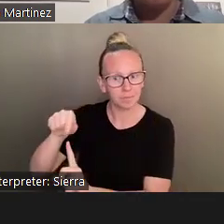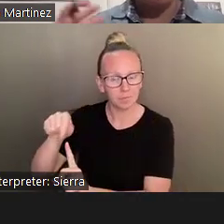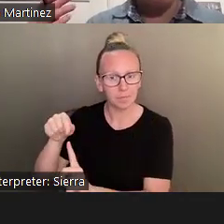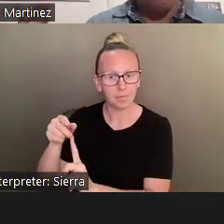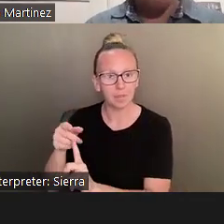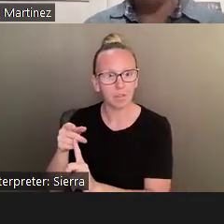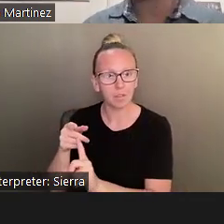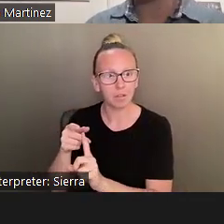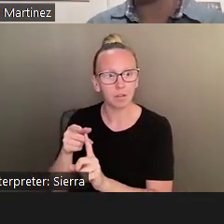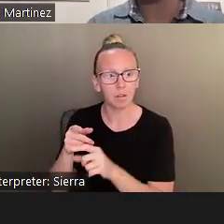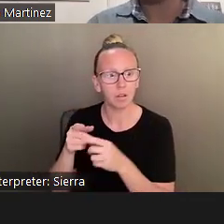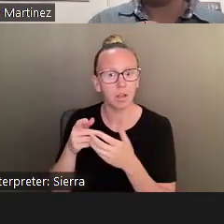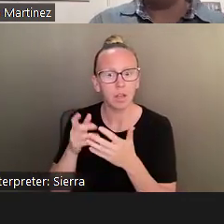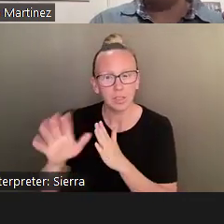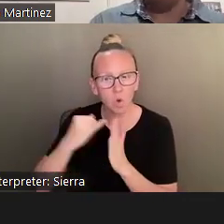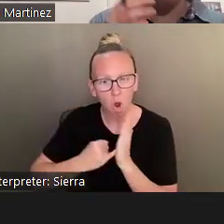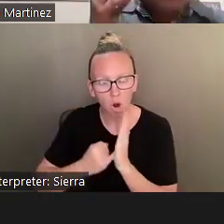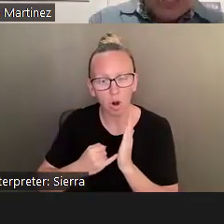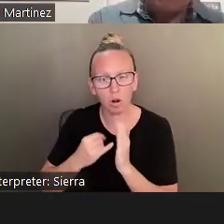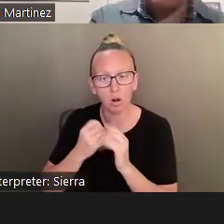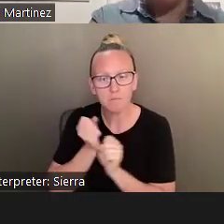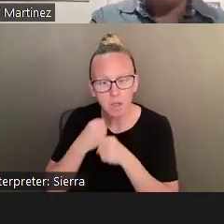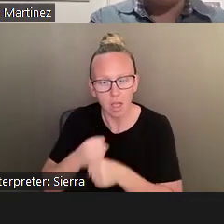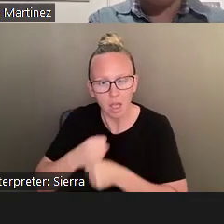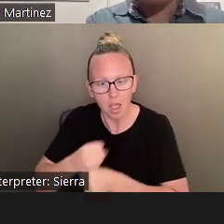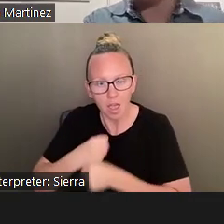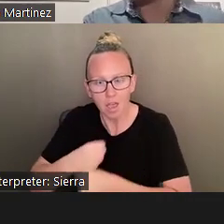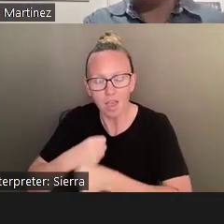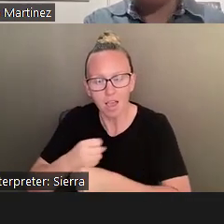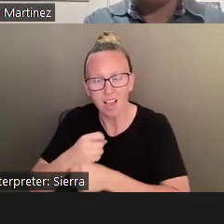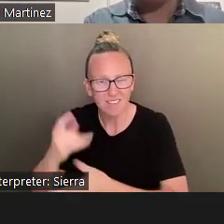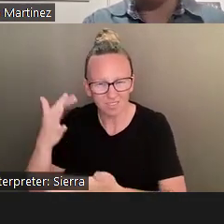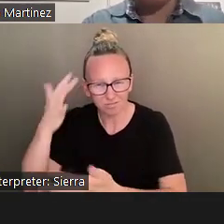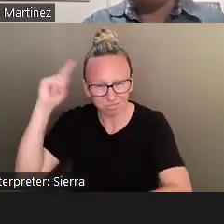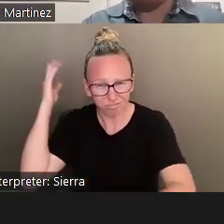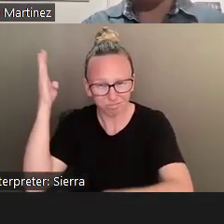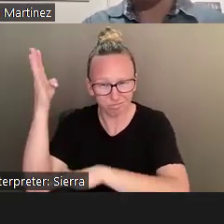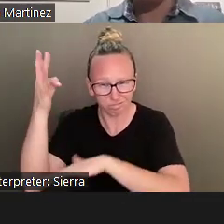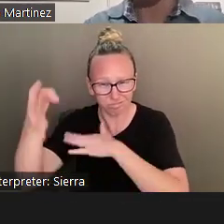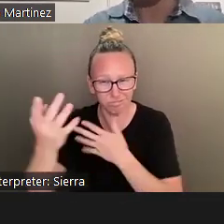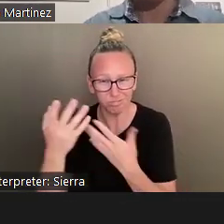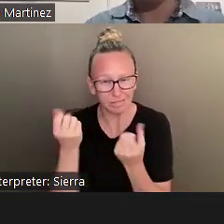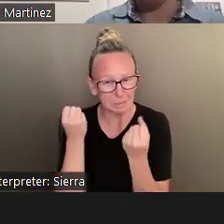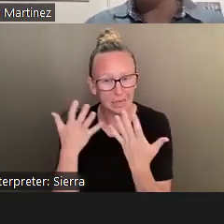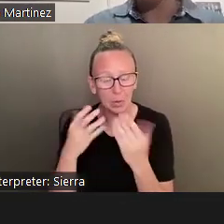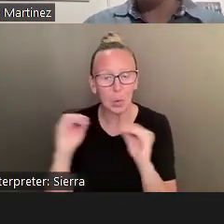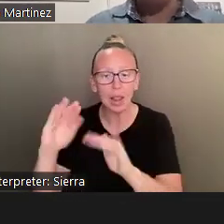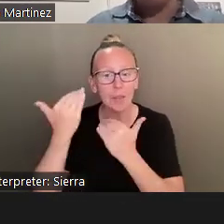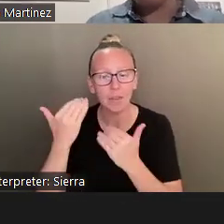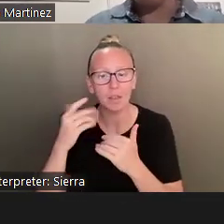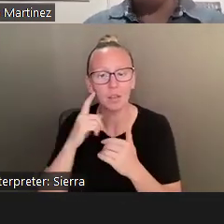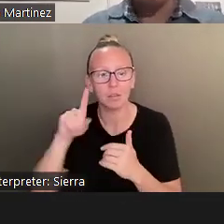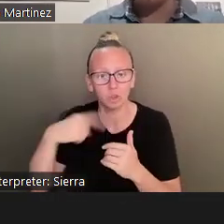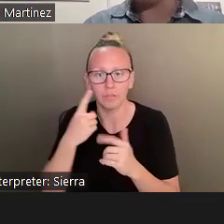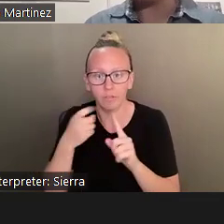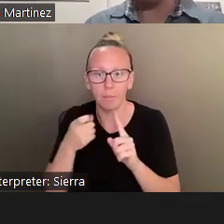And so you can imagine that like during that precise moment, 2021, 2022, and many of us, especially those of us who are